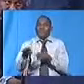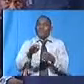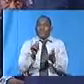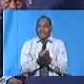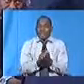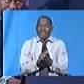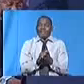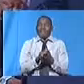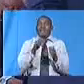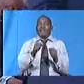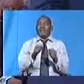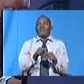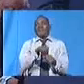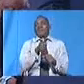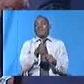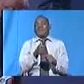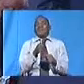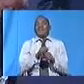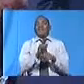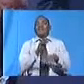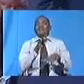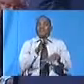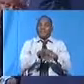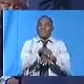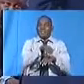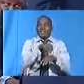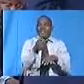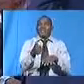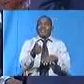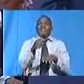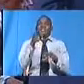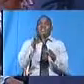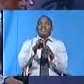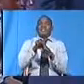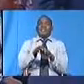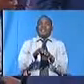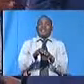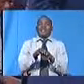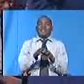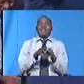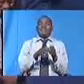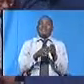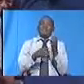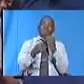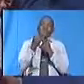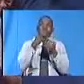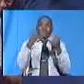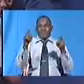and affect the probative value of any claim of electoral malpractice?